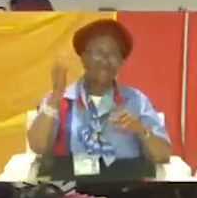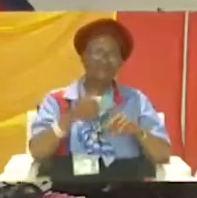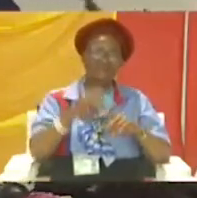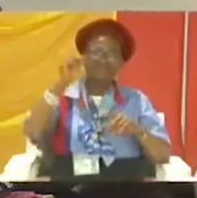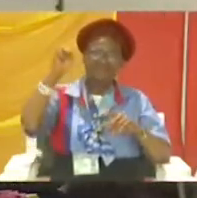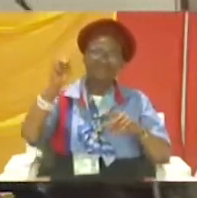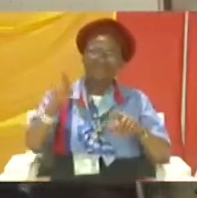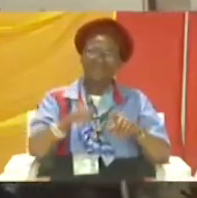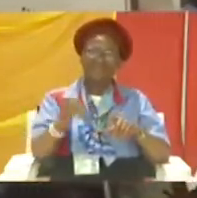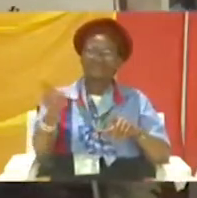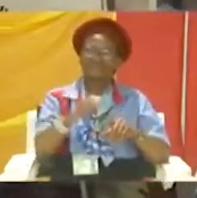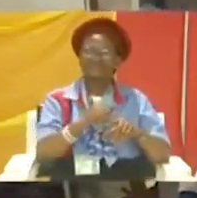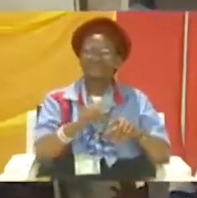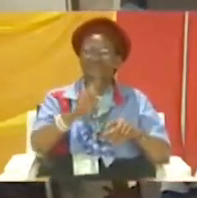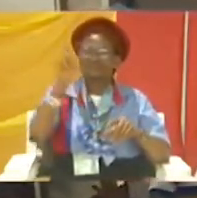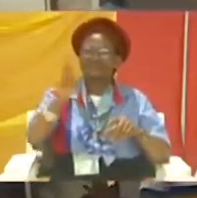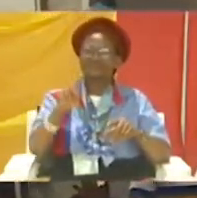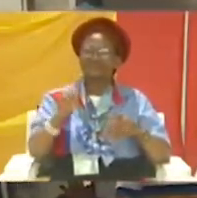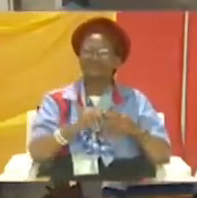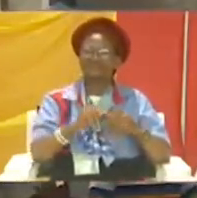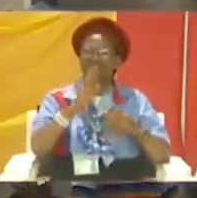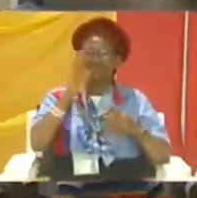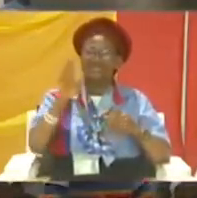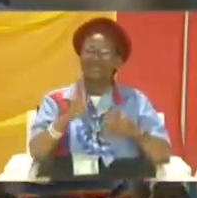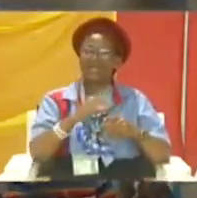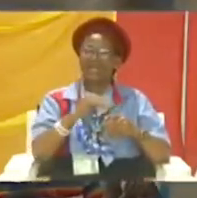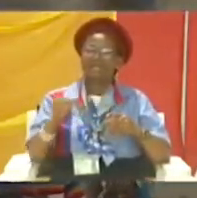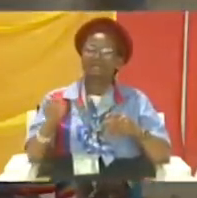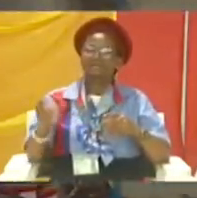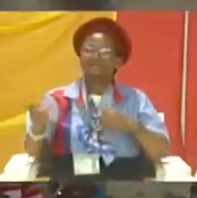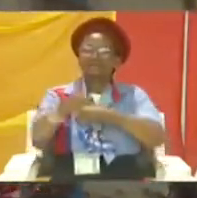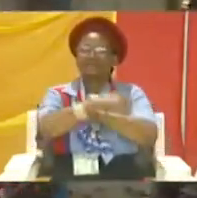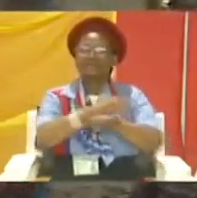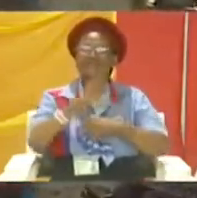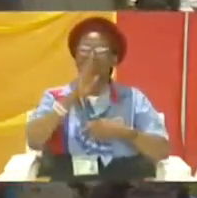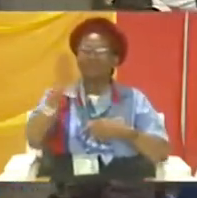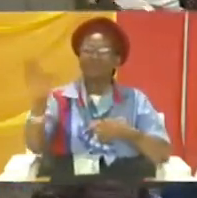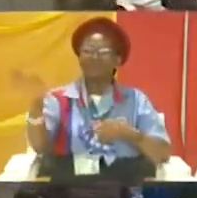to be, may today be your day of